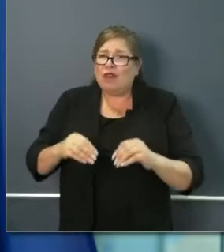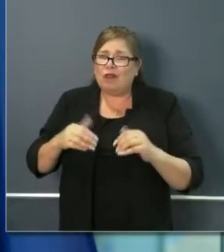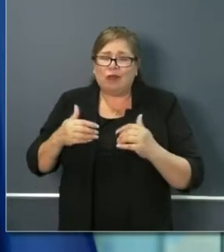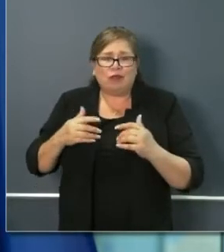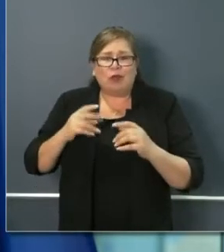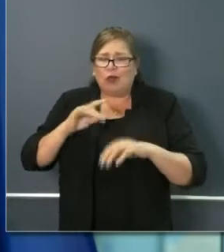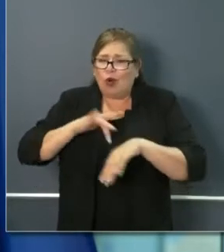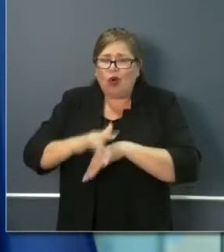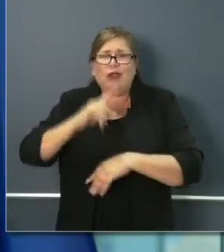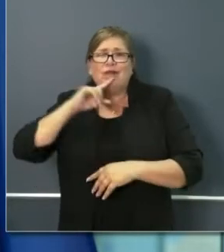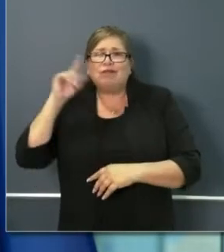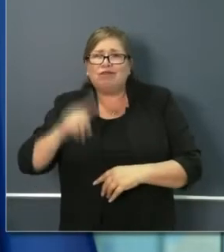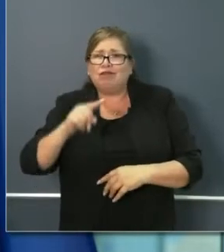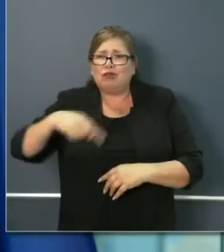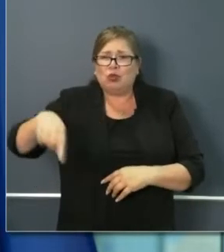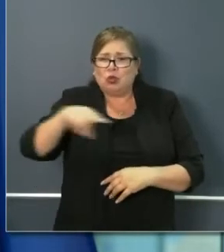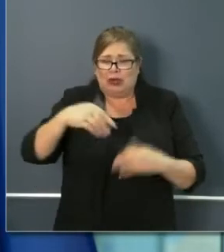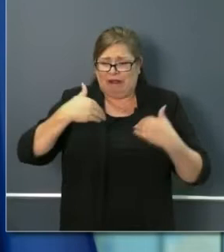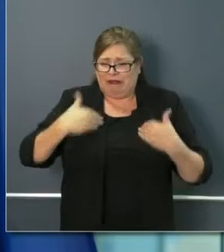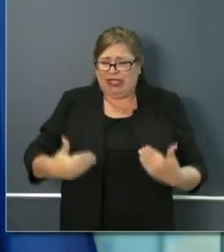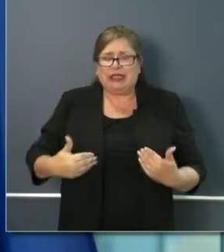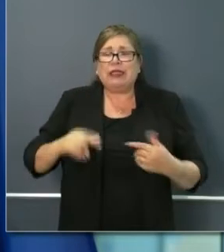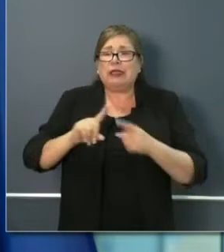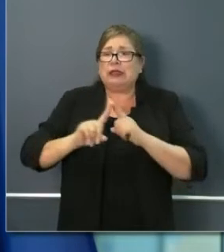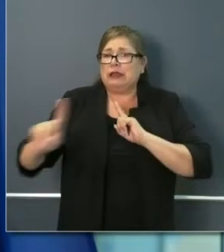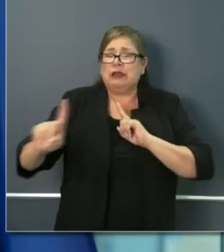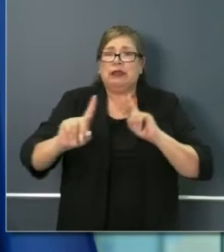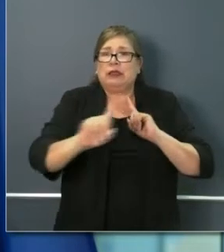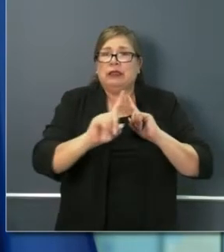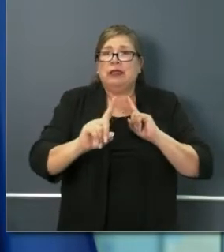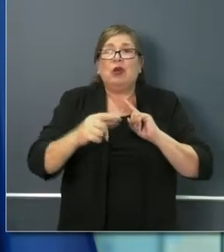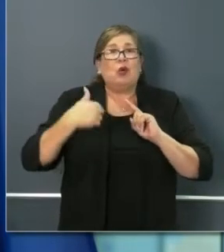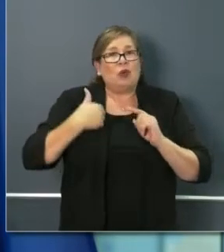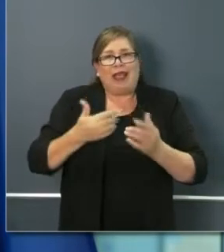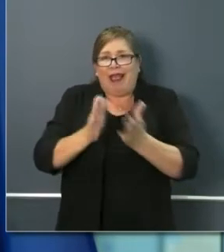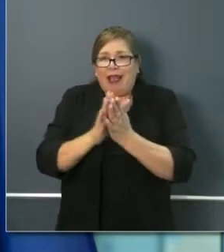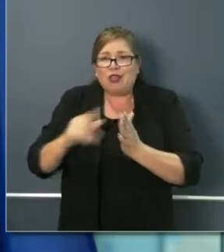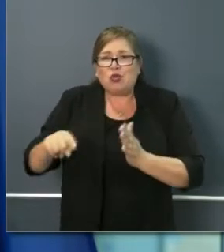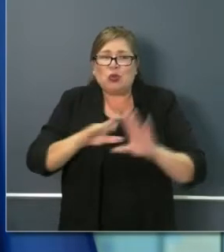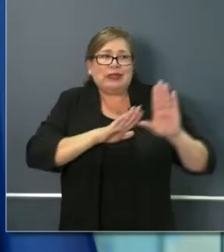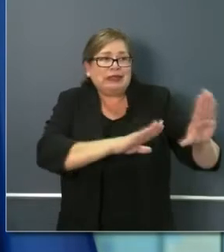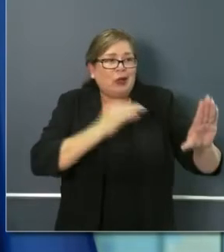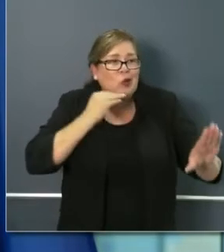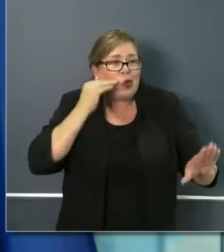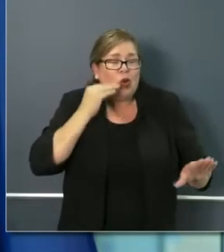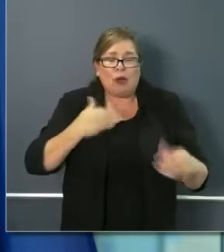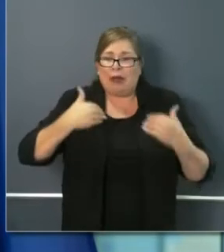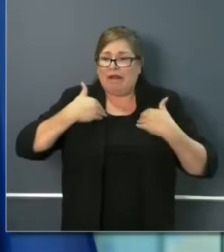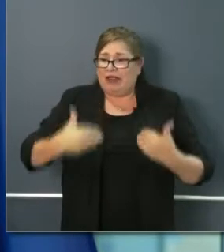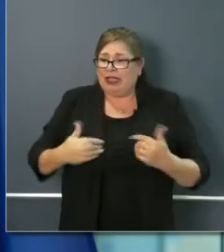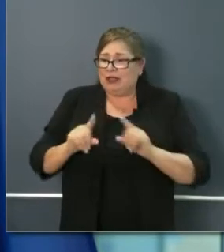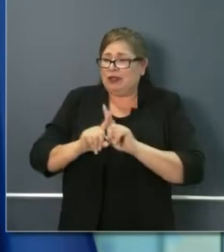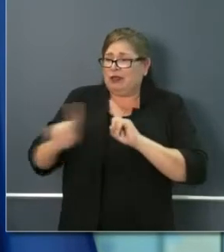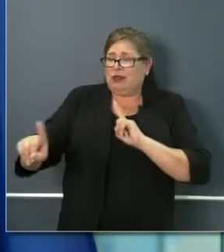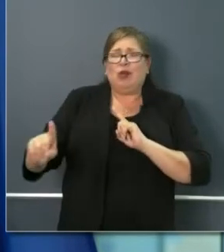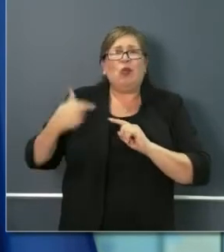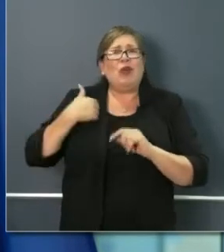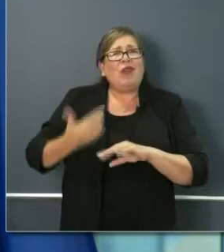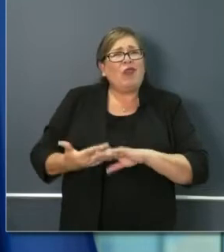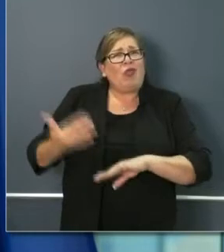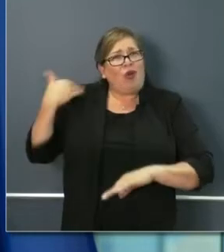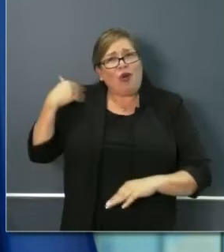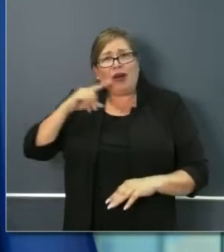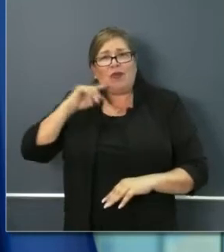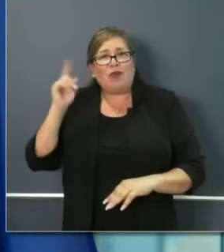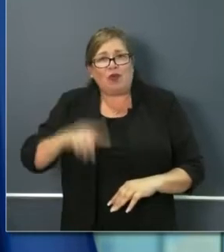distancing. There is no regrets in the state of California on our protocols on physical distancing. The only regret we